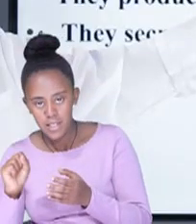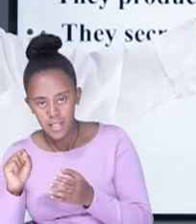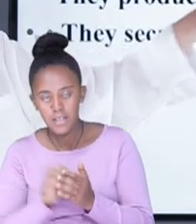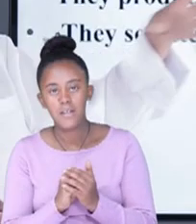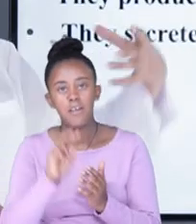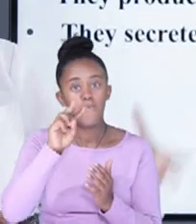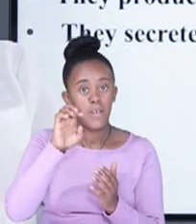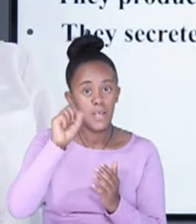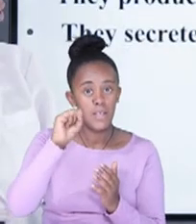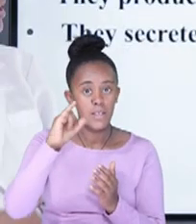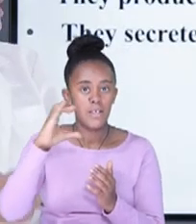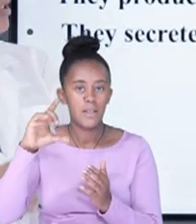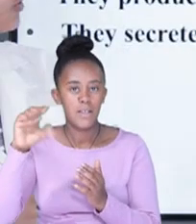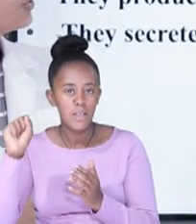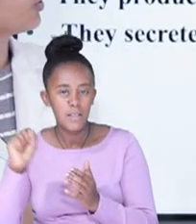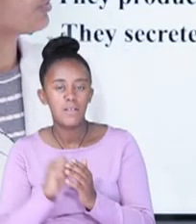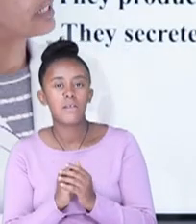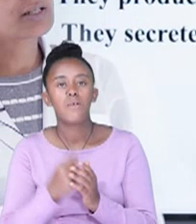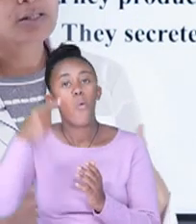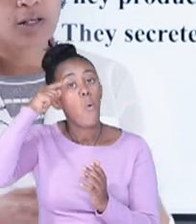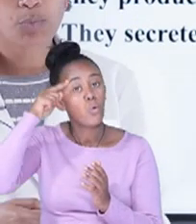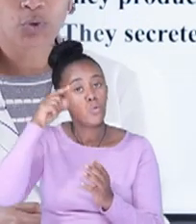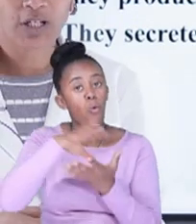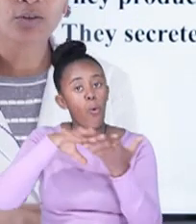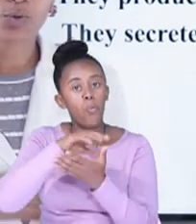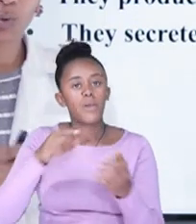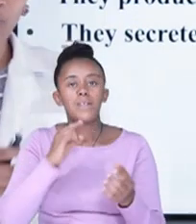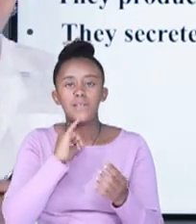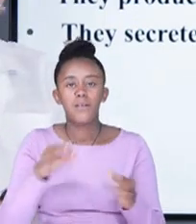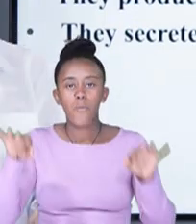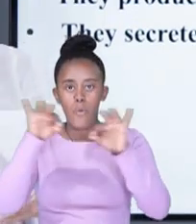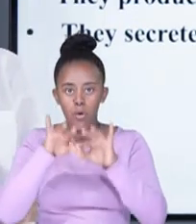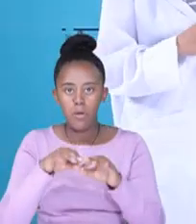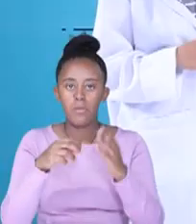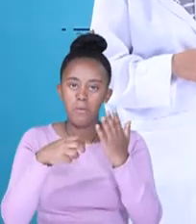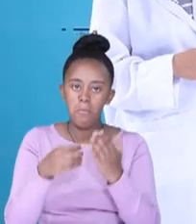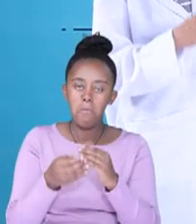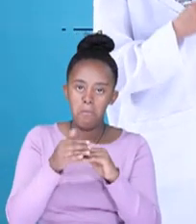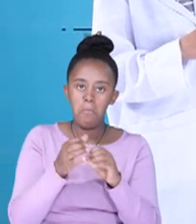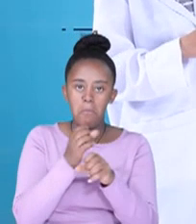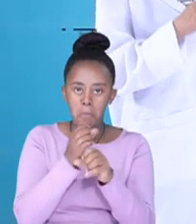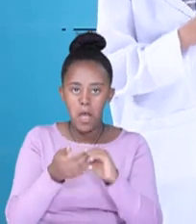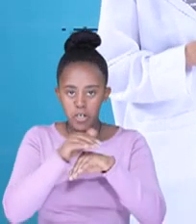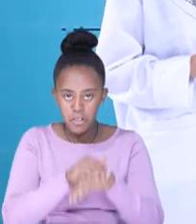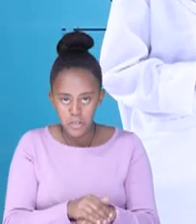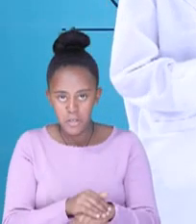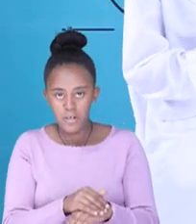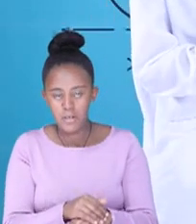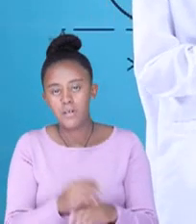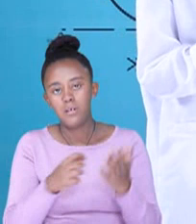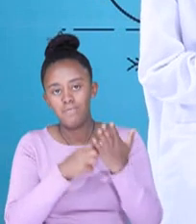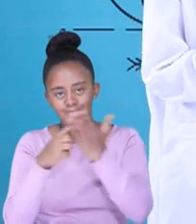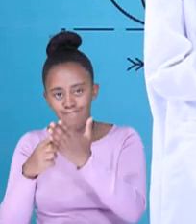reticulum. Or in other words, the Golgi Complex is important to pack, to transport, to